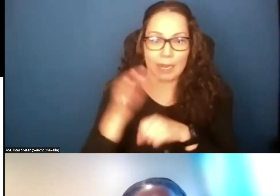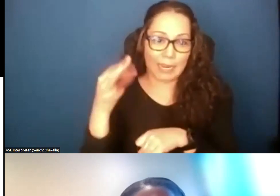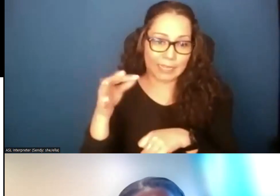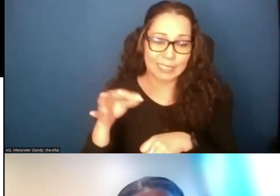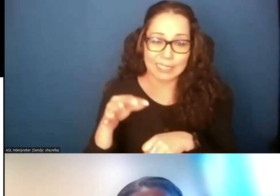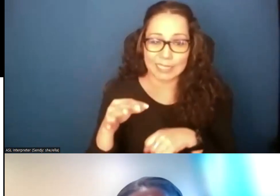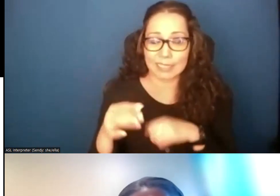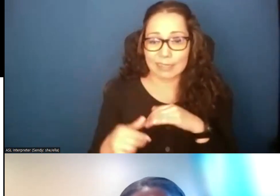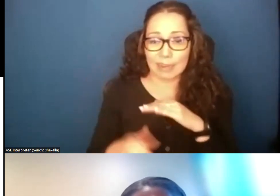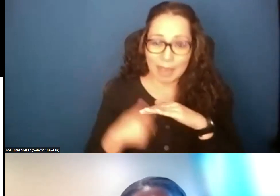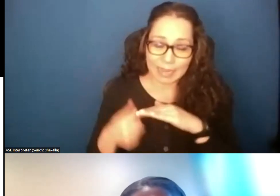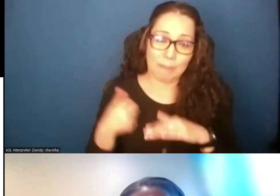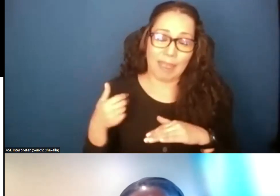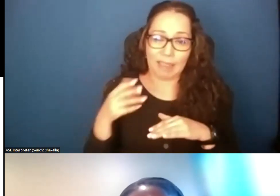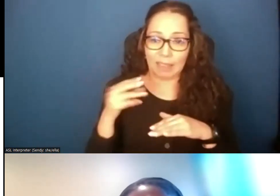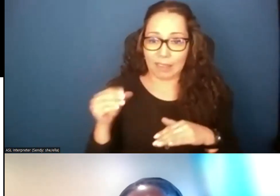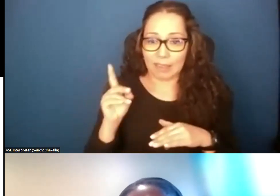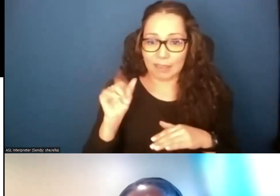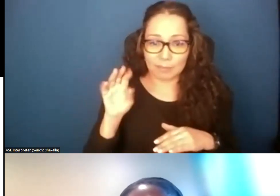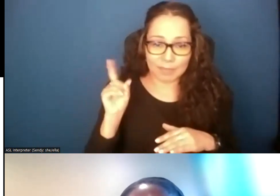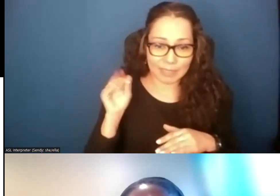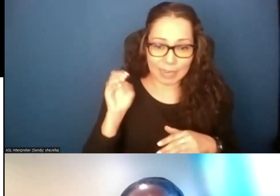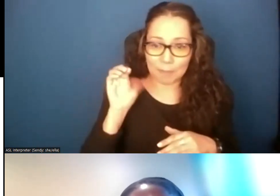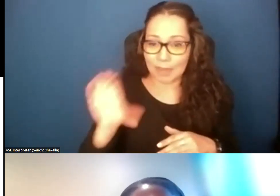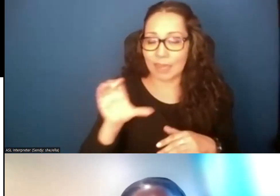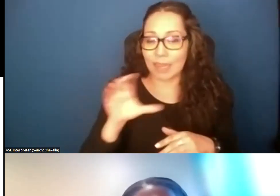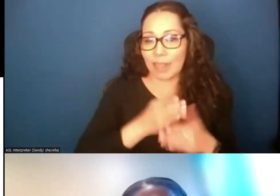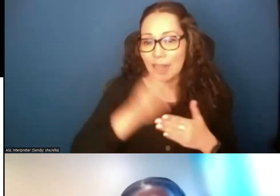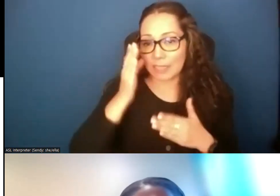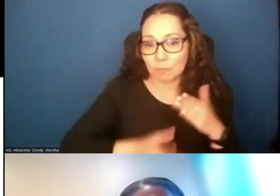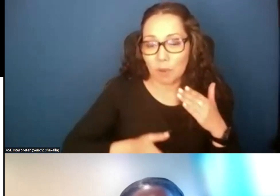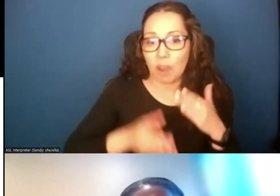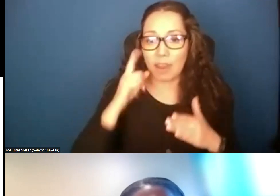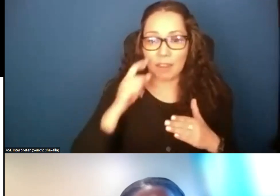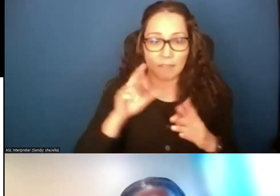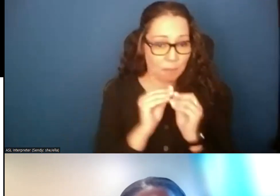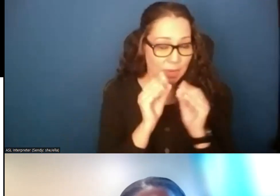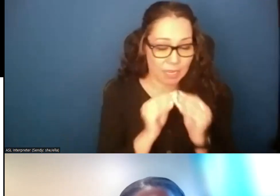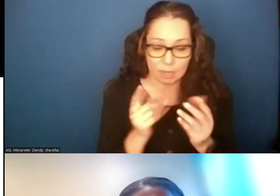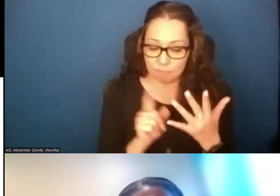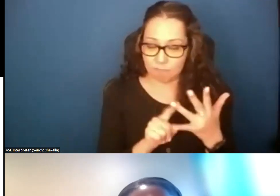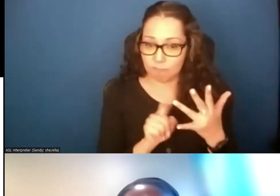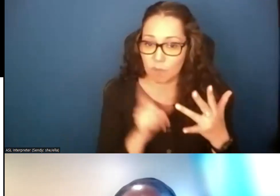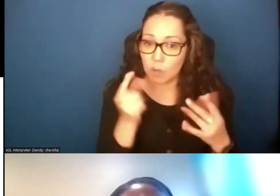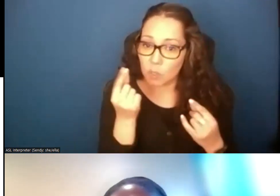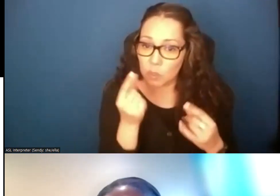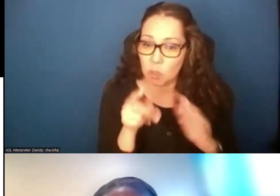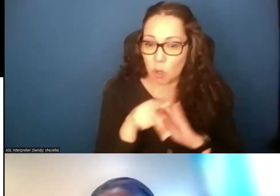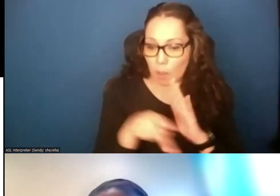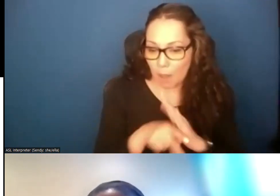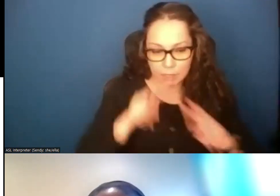In our last section of the meeting, we will look at long-term care facility visitation policies